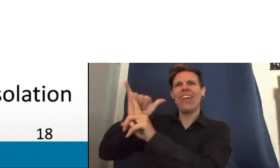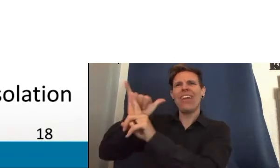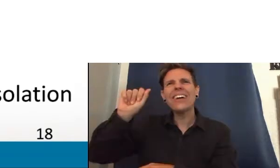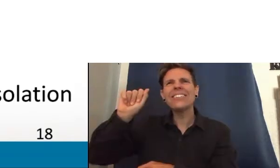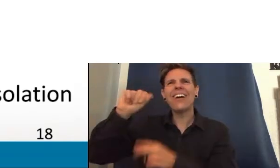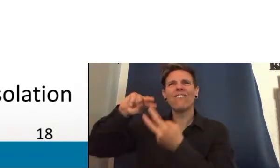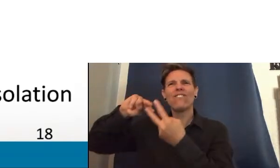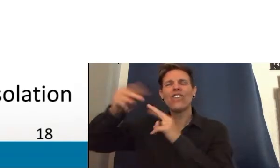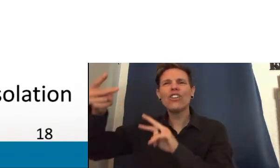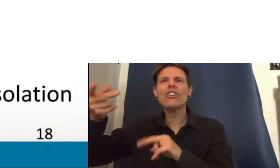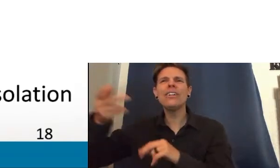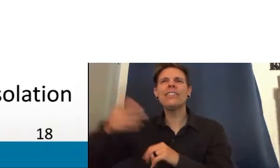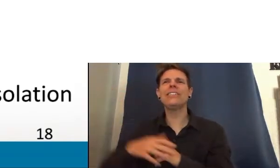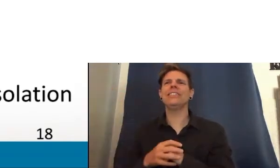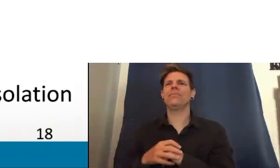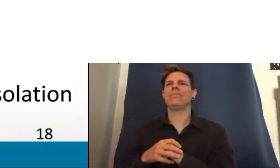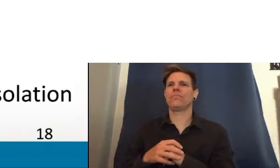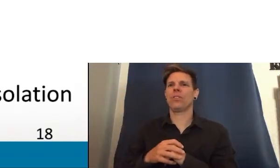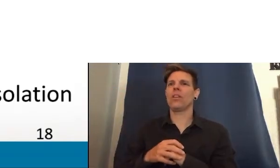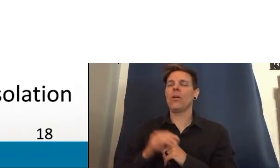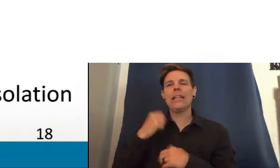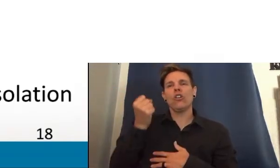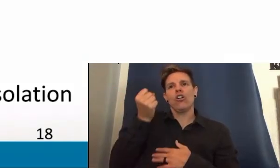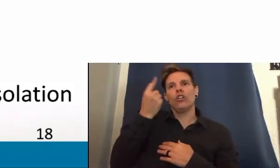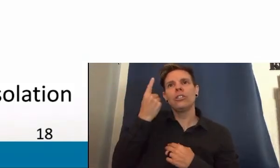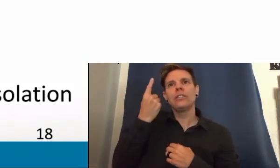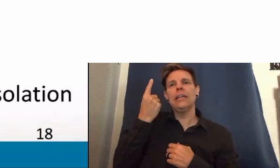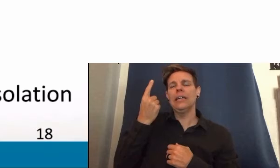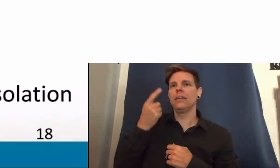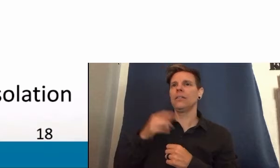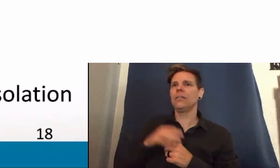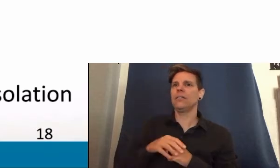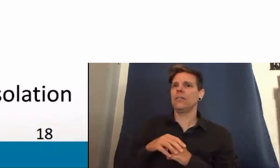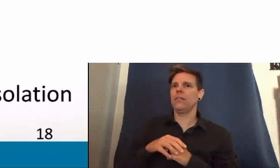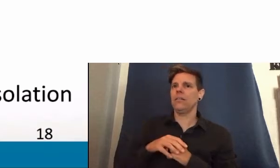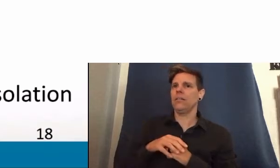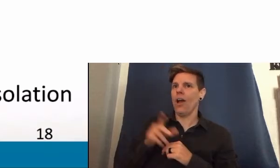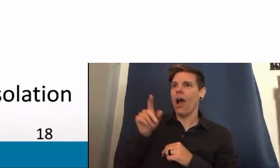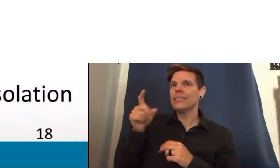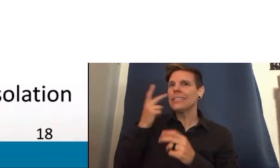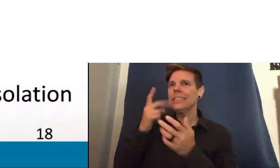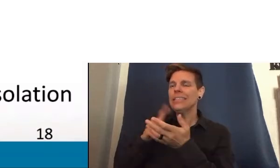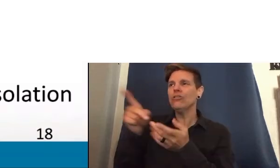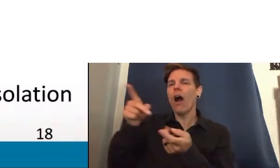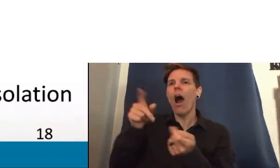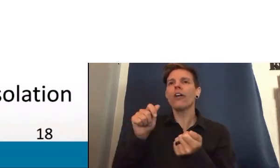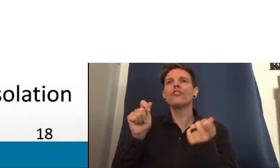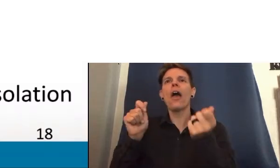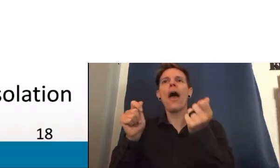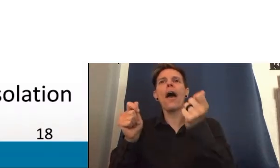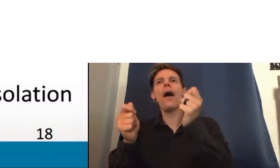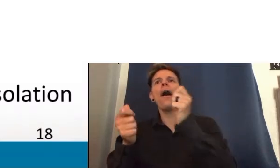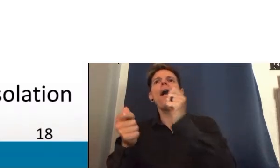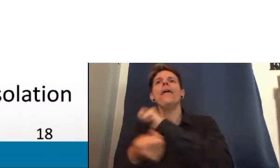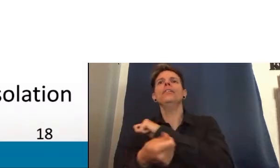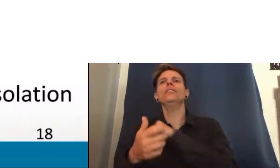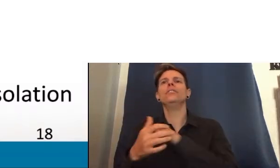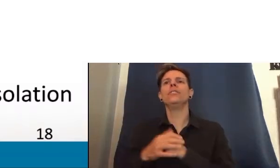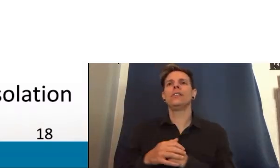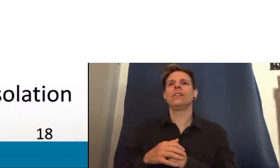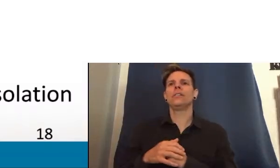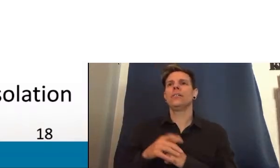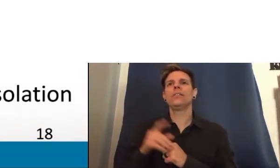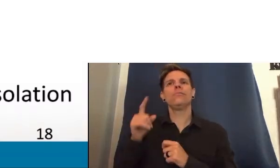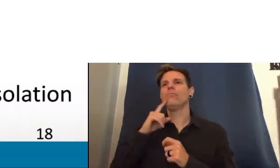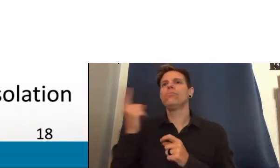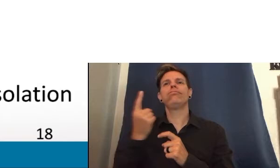to understand if we're seeing it begin to change again, because it is always working for that perfect niche in